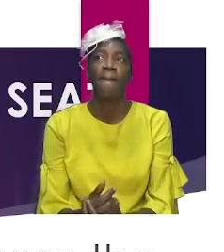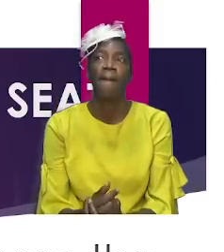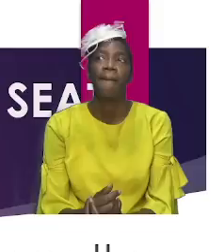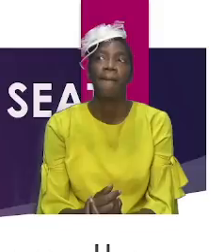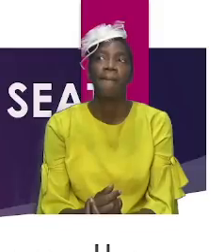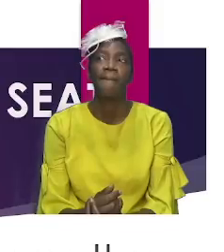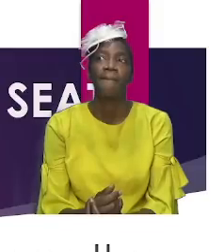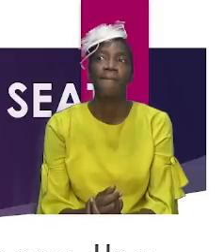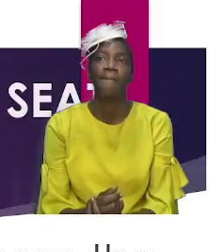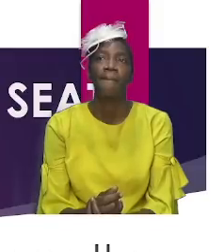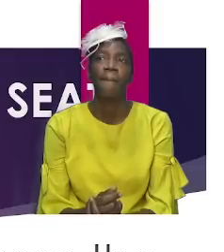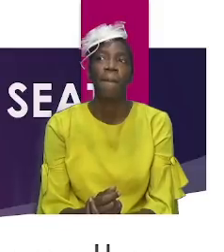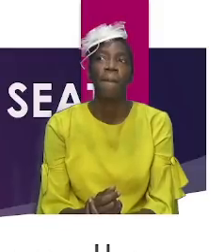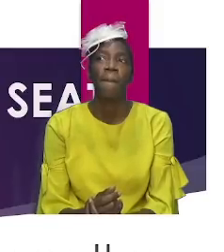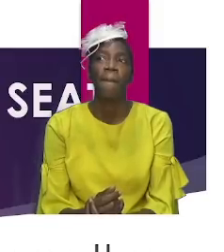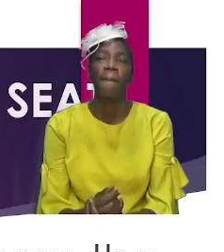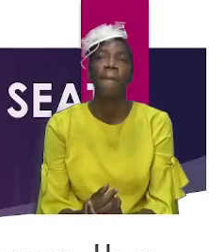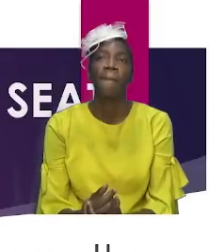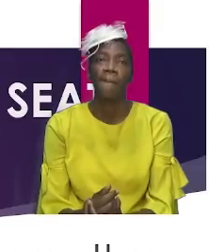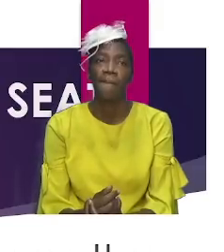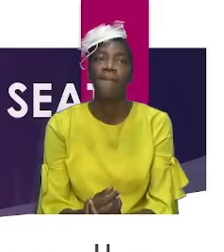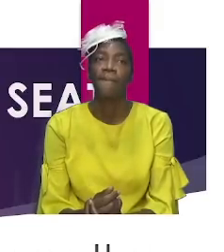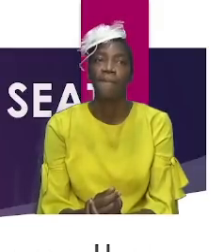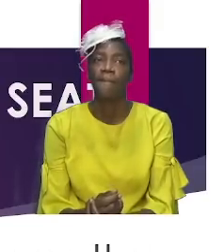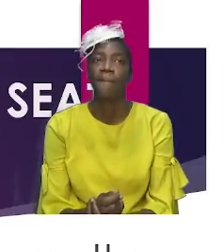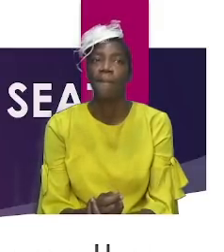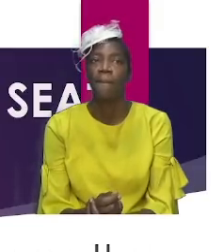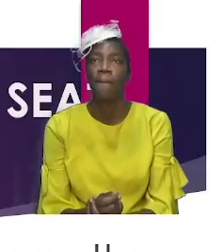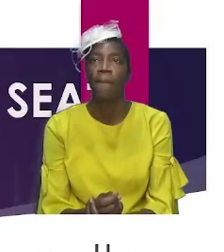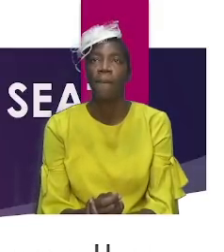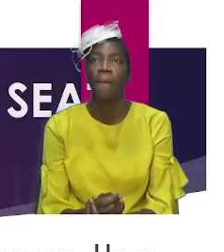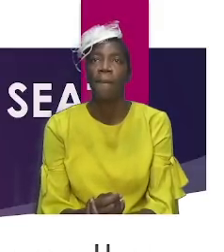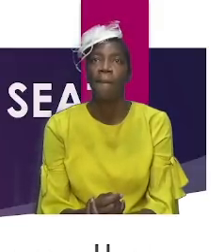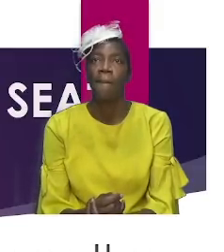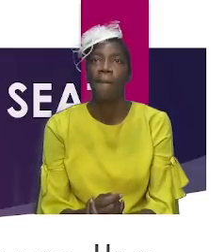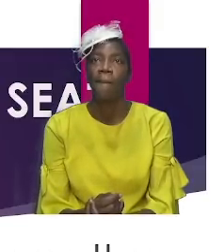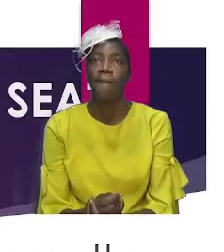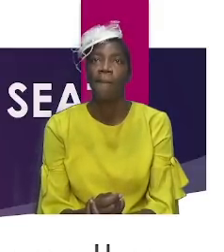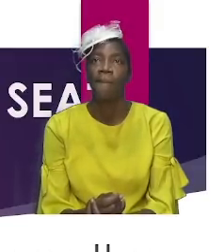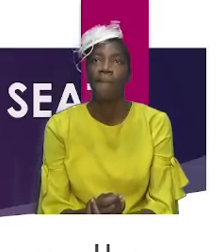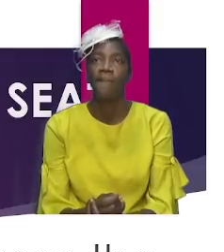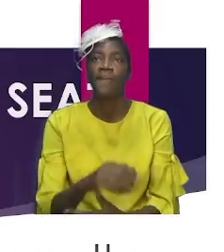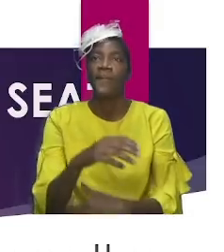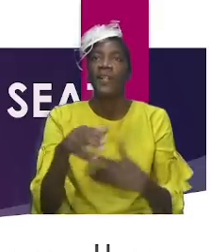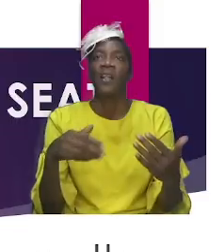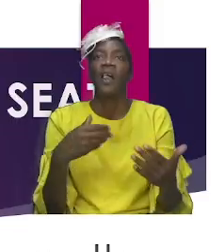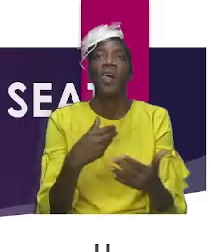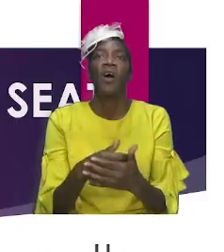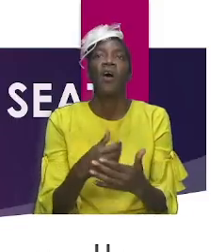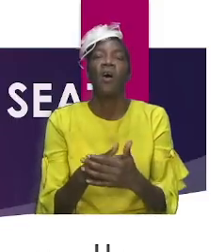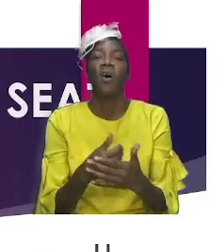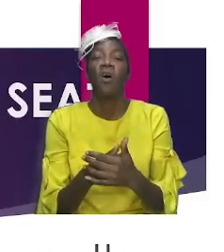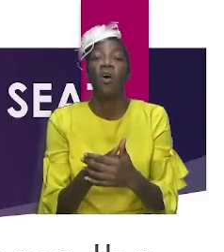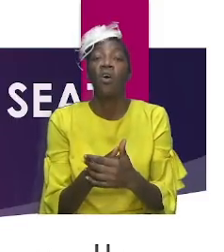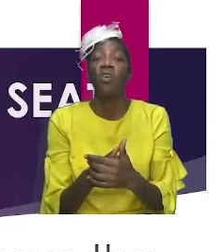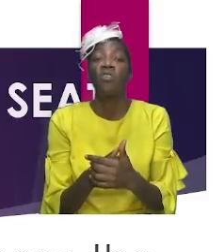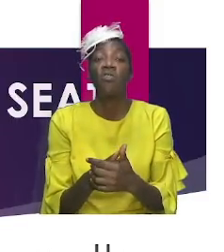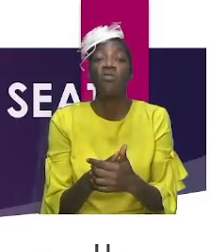need to bear that in mind. We need to bear that in mind. And let me go further. All our intimate